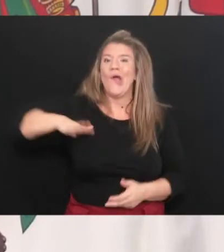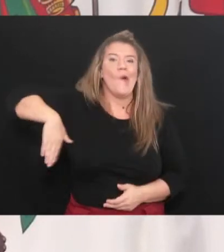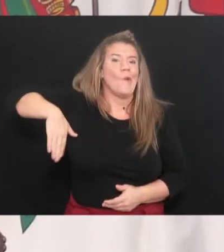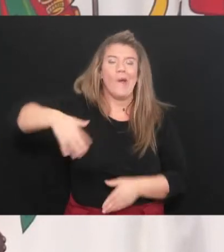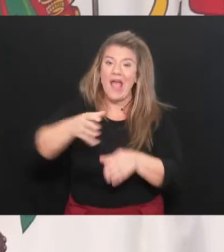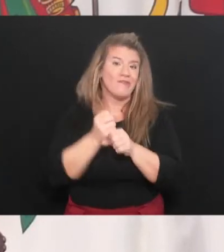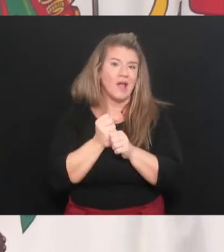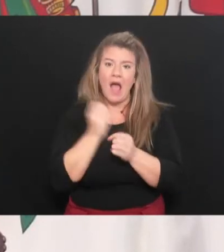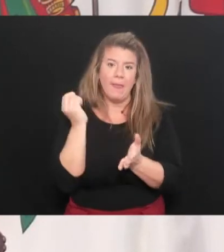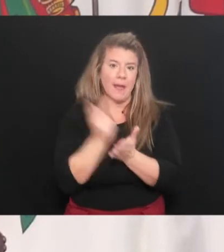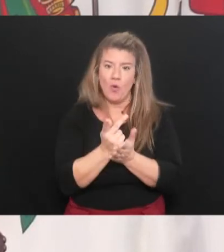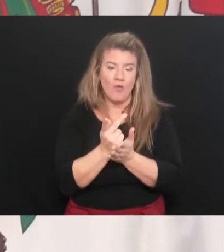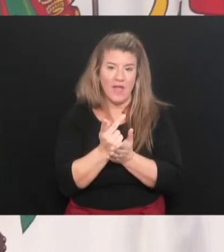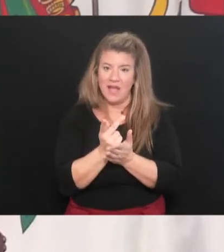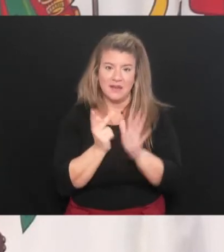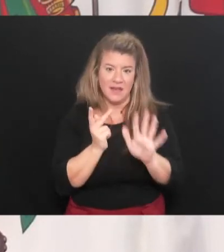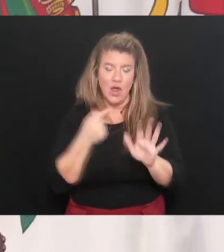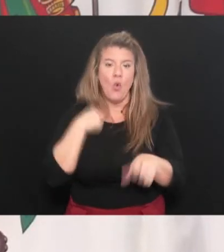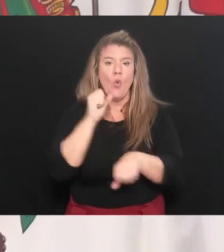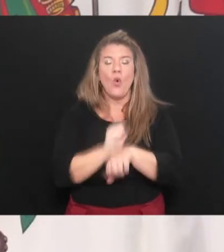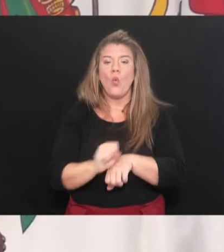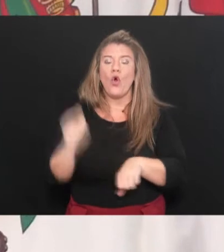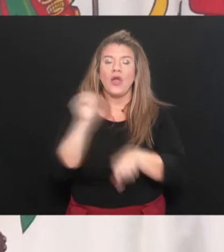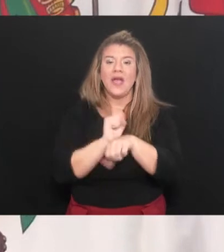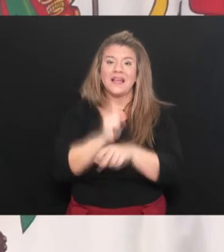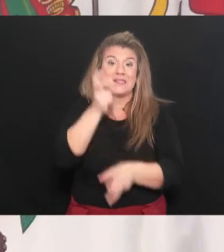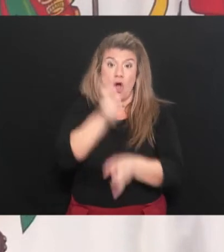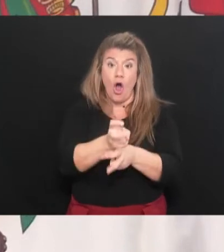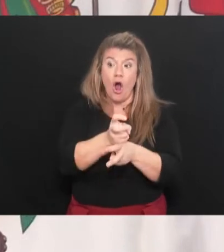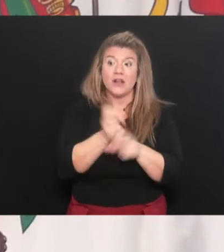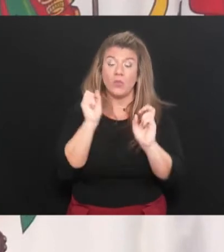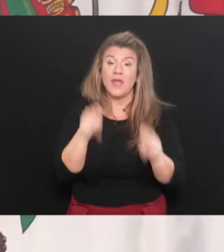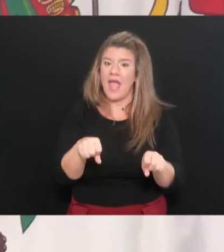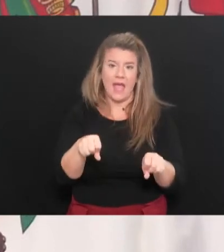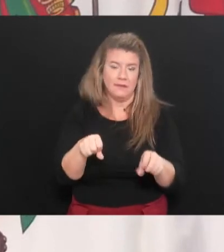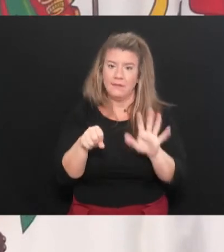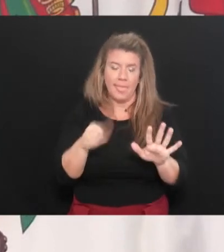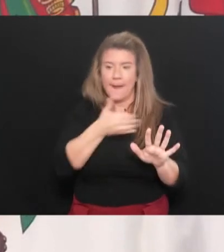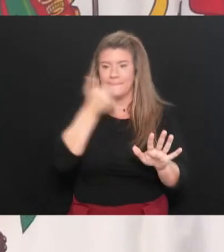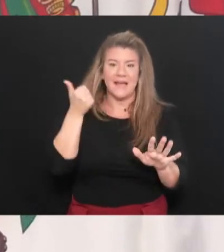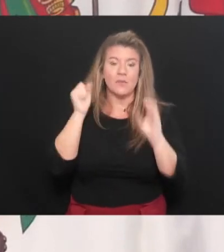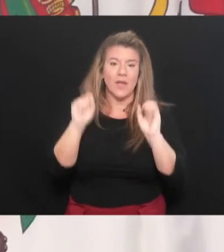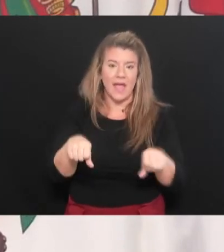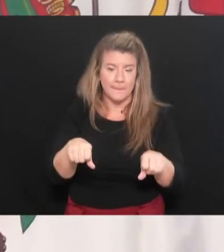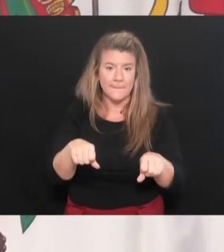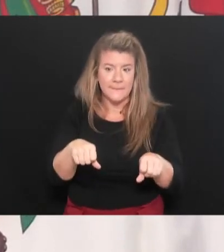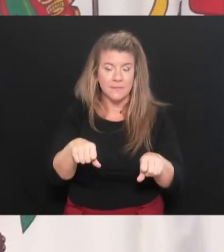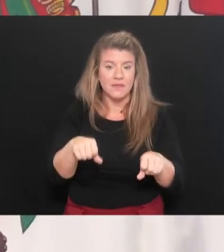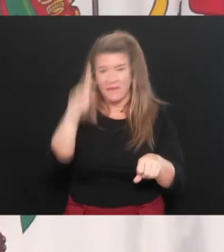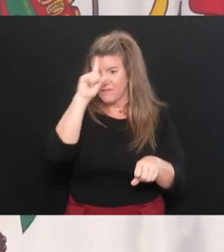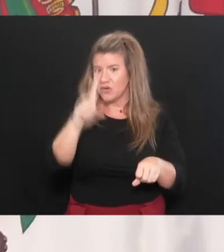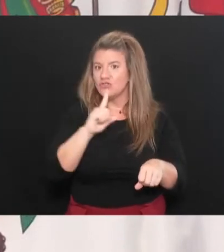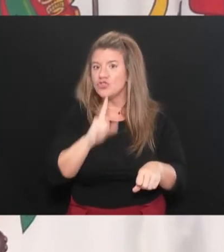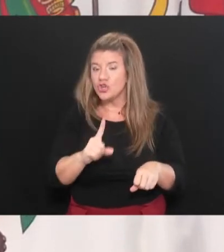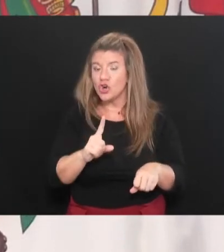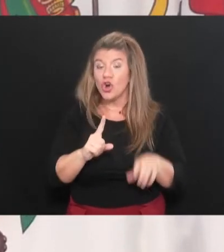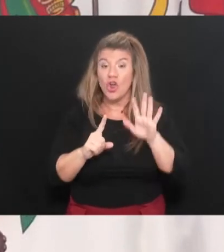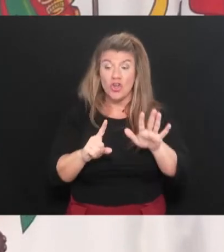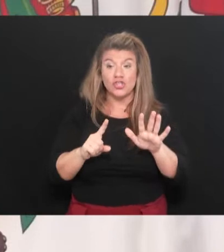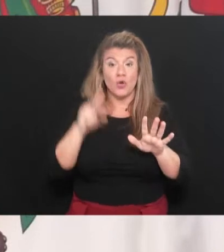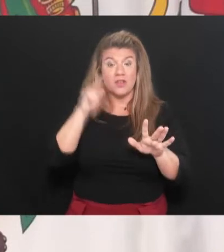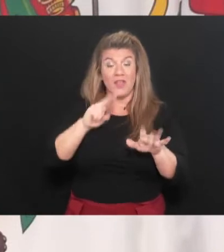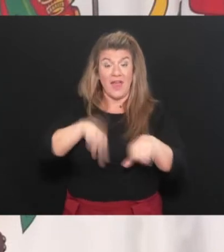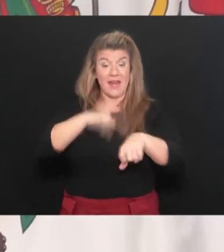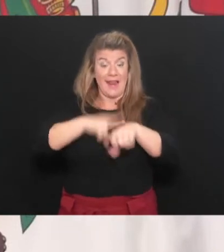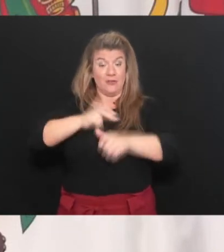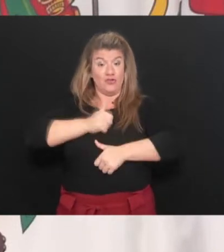go-ahead yet. We are working it as hard as I know how you can possibly work it. And absolutely, from the standpoint of the National Guard,